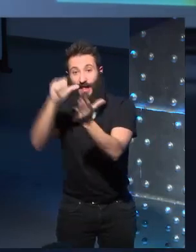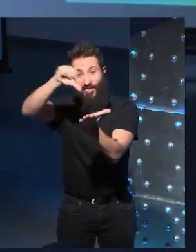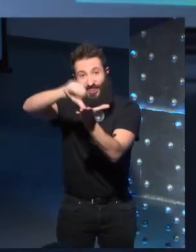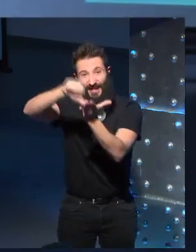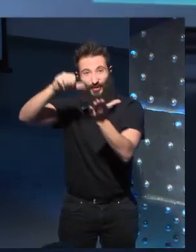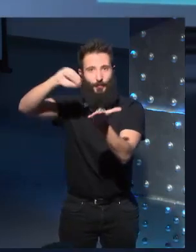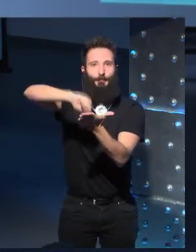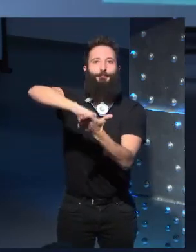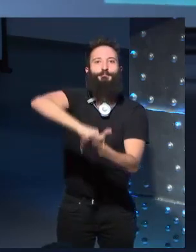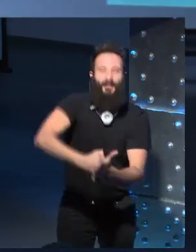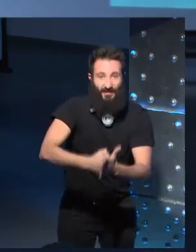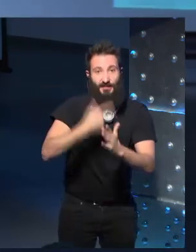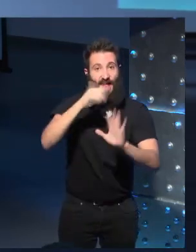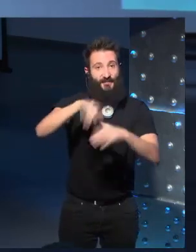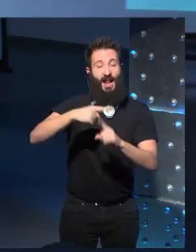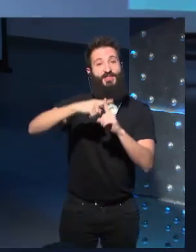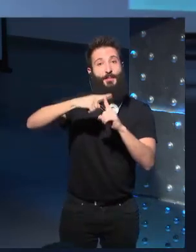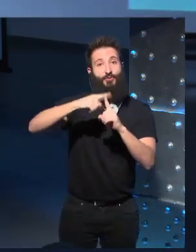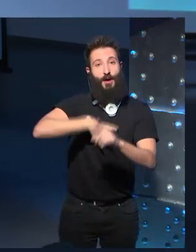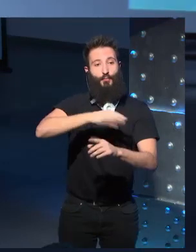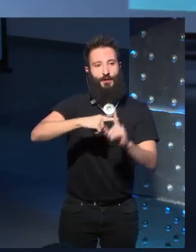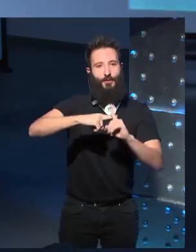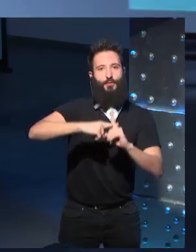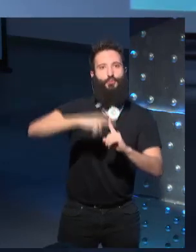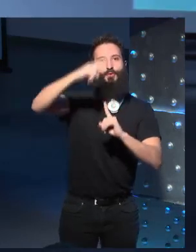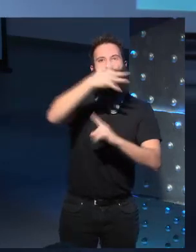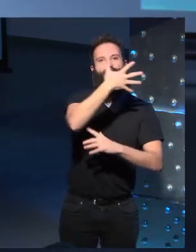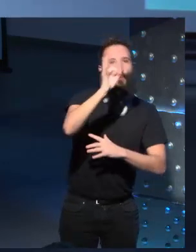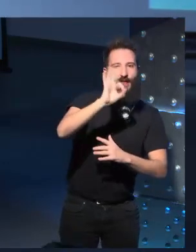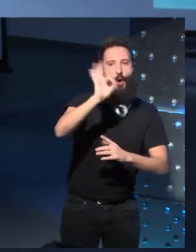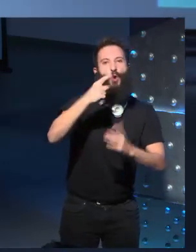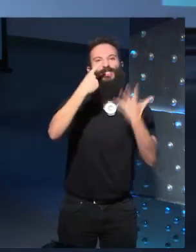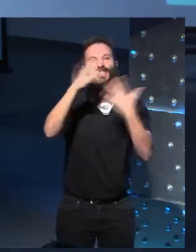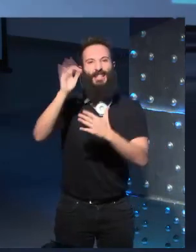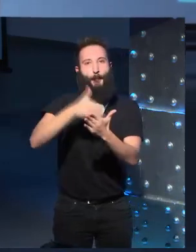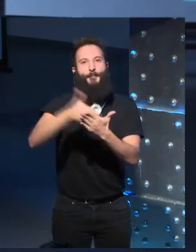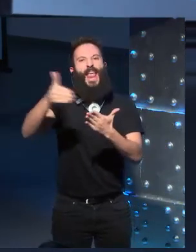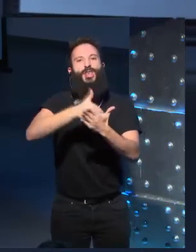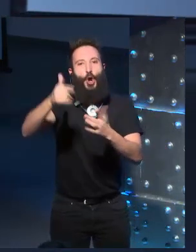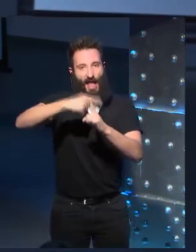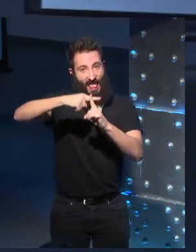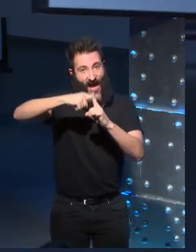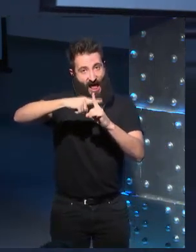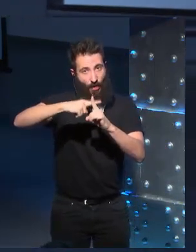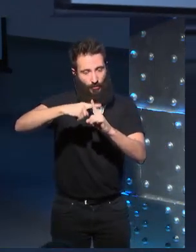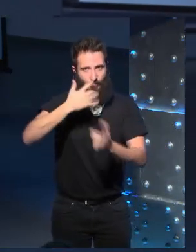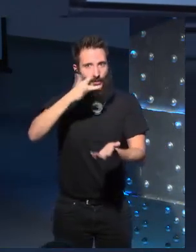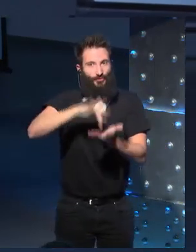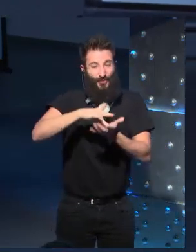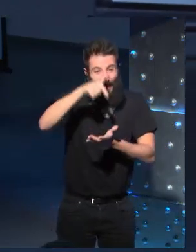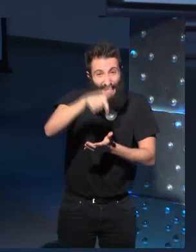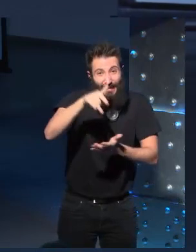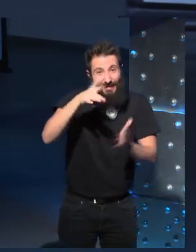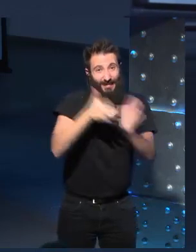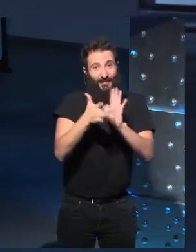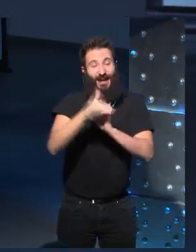go up to 50 or 60 million degrees. When this happens, a star is born.